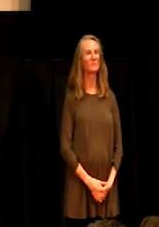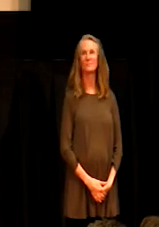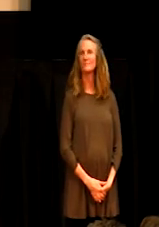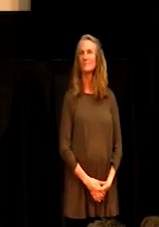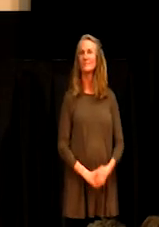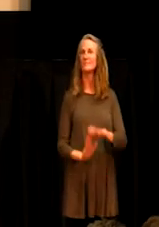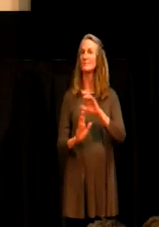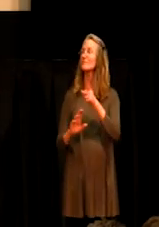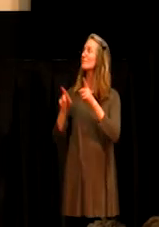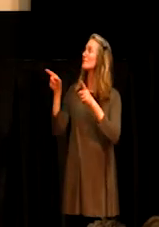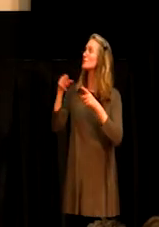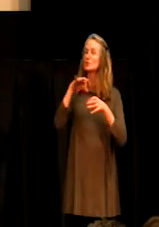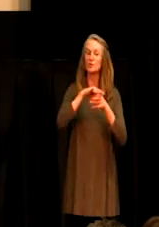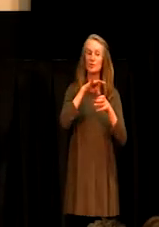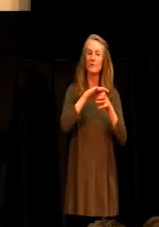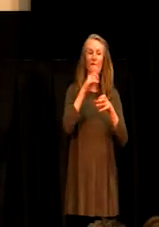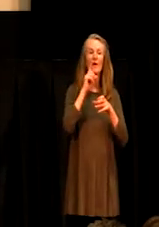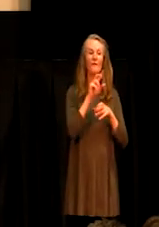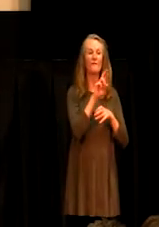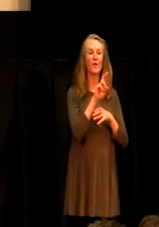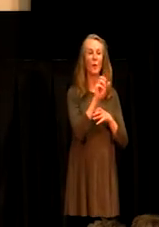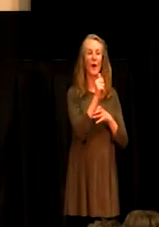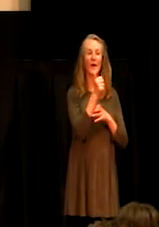Did you vote for Reagan and Bush?